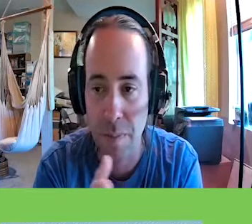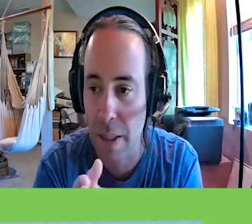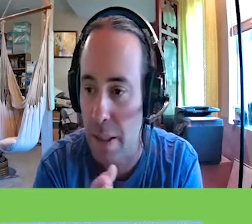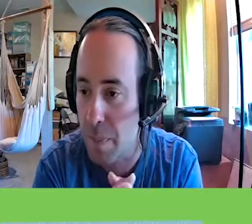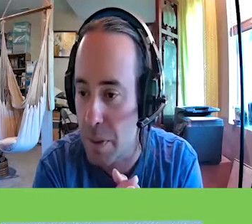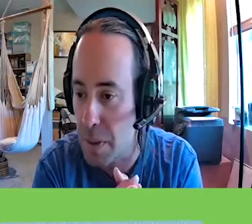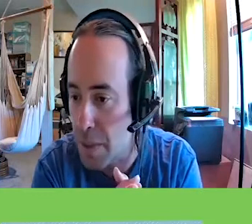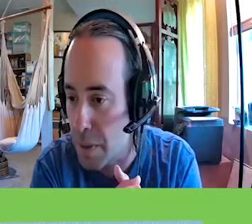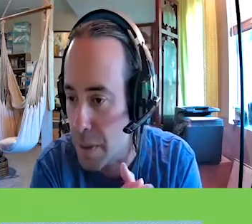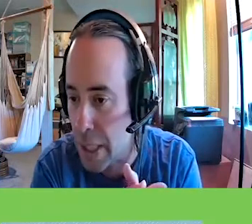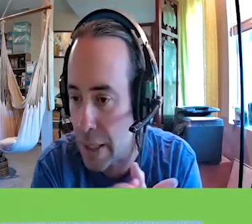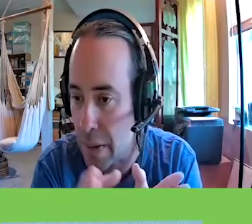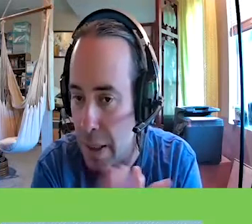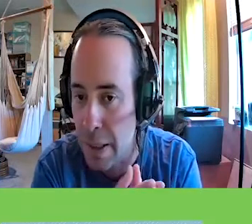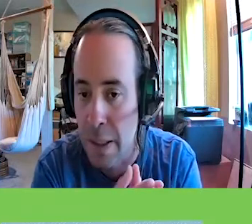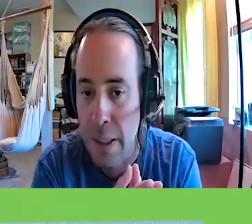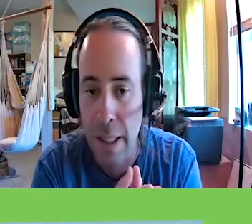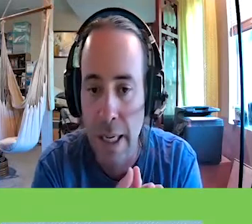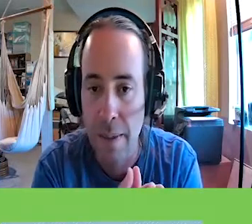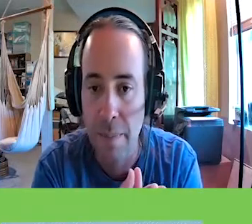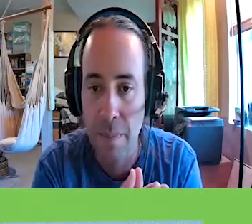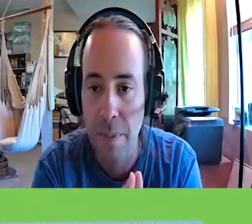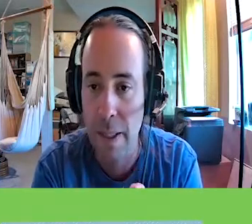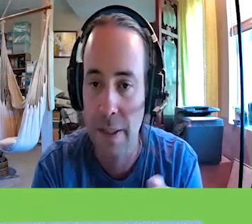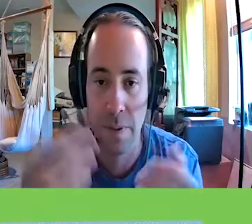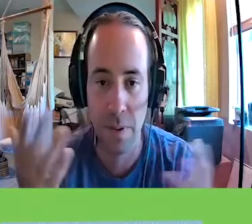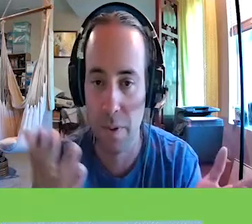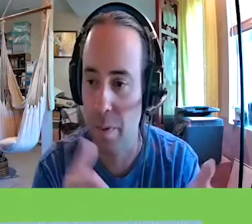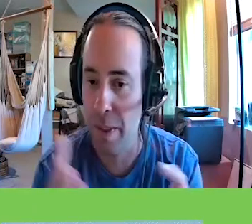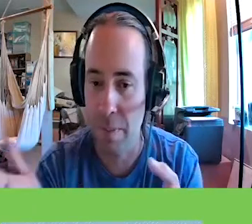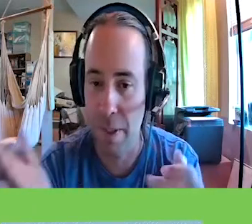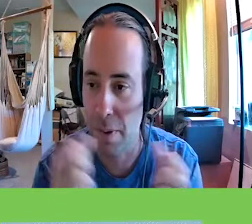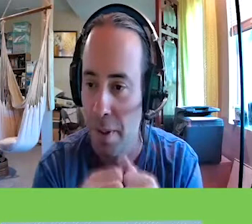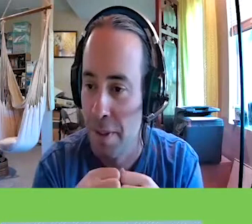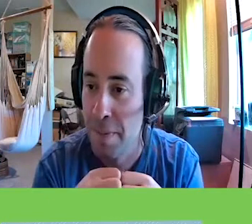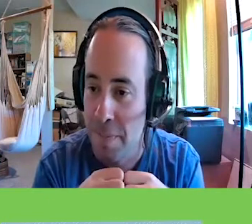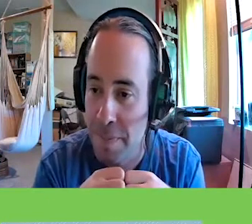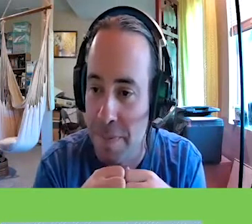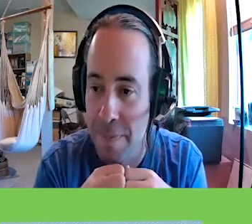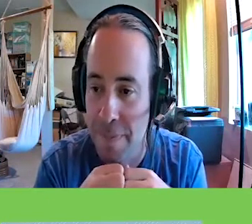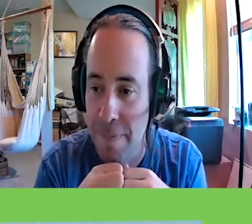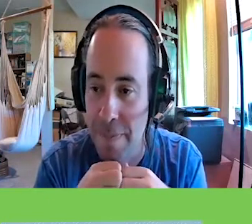I can also put my personal cell phone in the chat later on. And so now you know me, Michael.